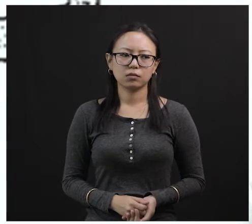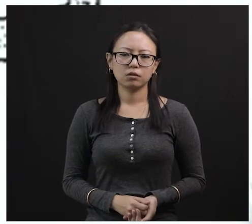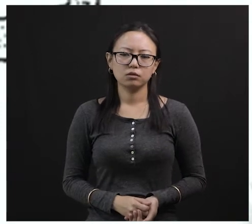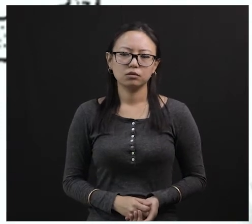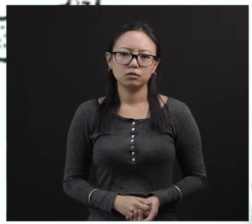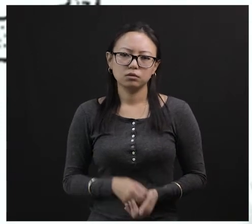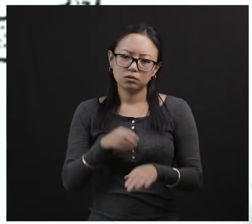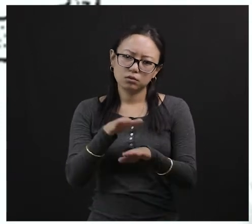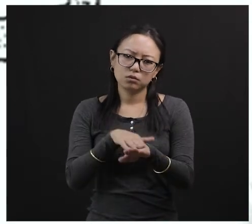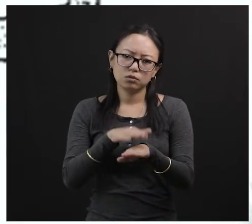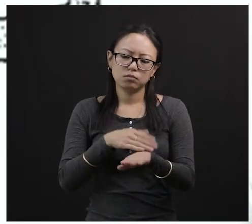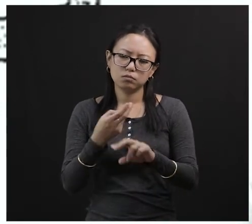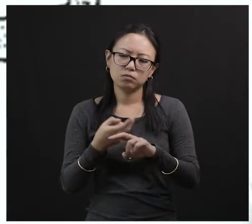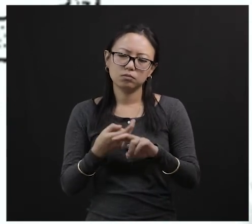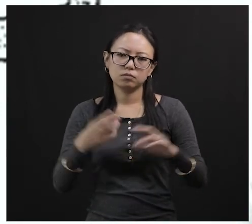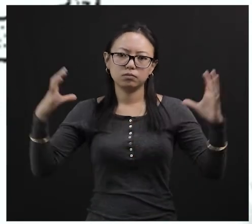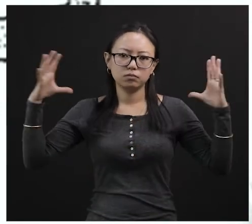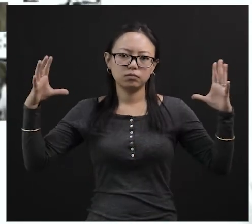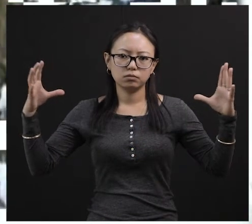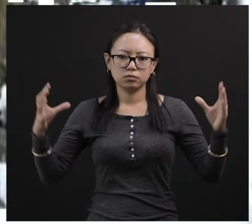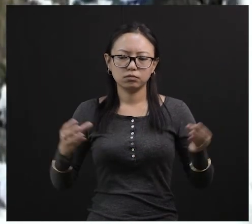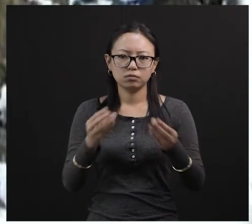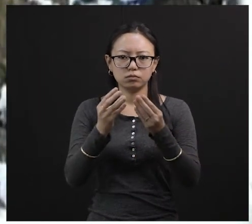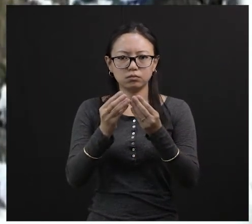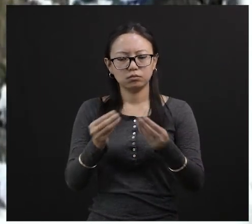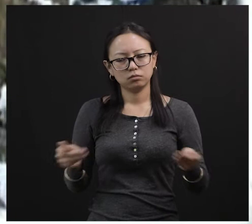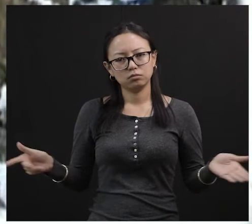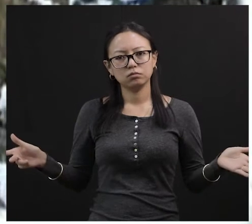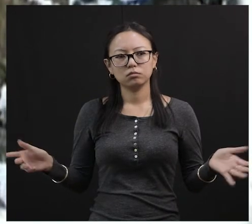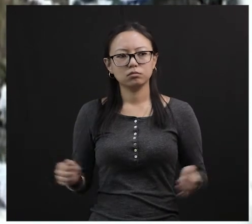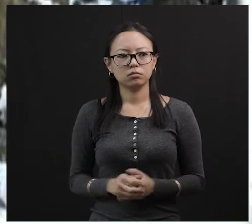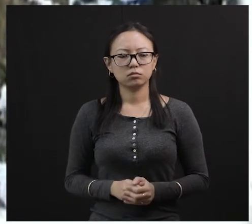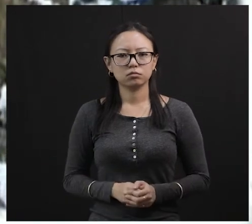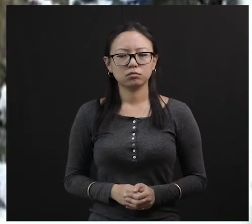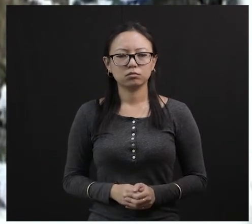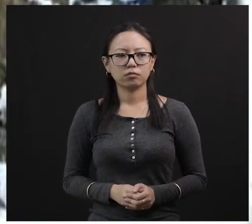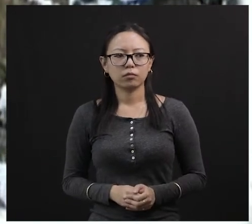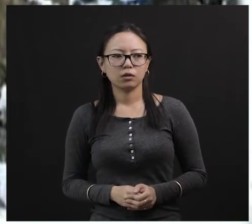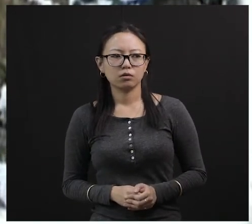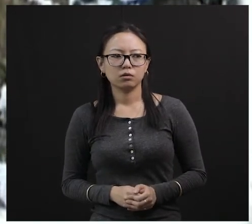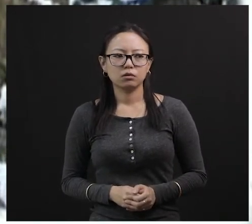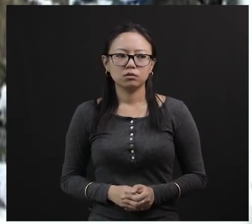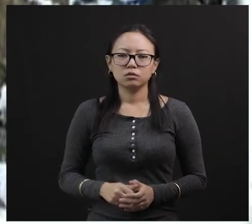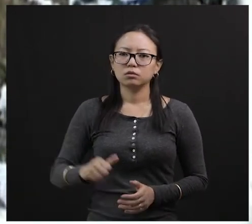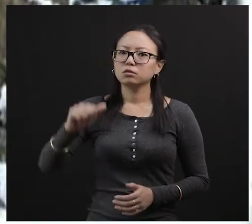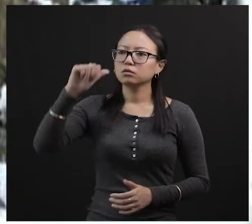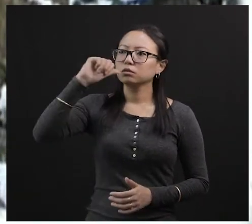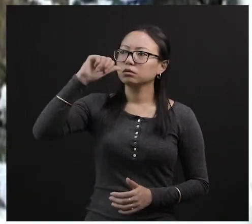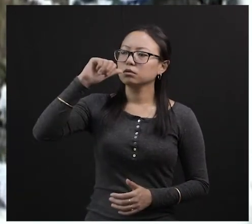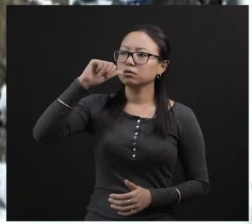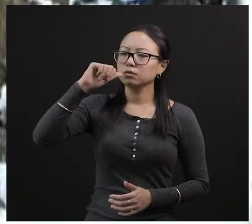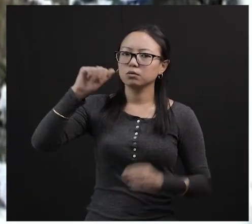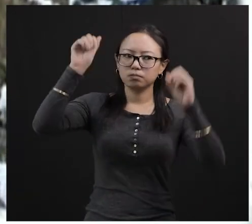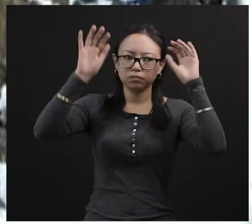into soil, okay? We will study that later. And by the action of water, see,